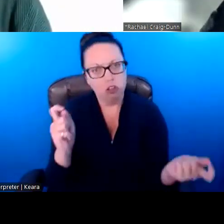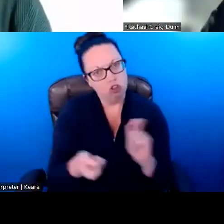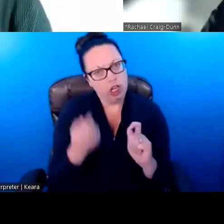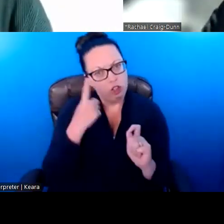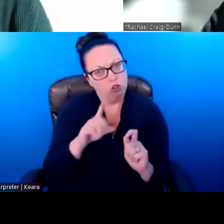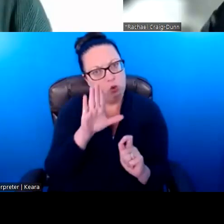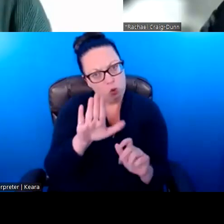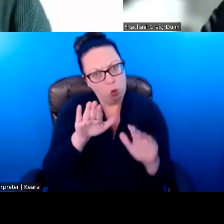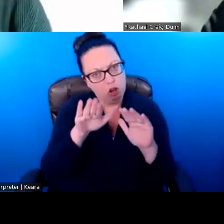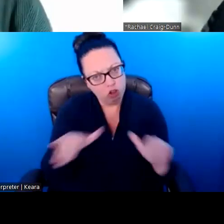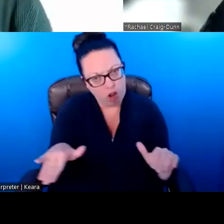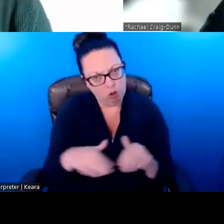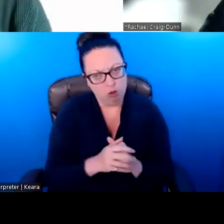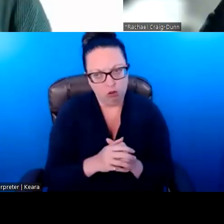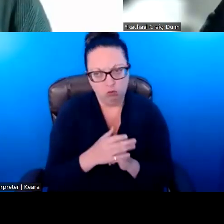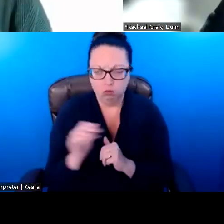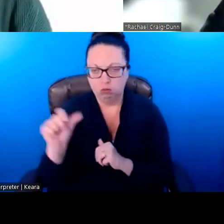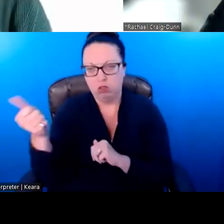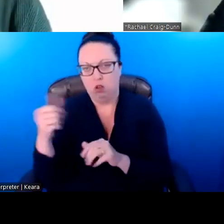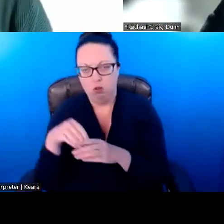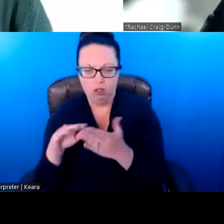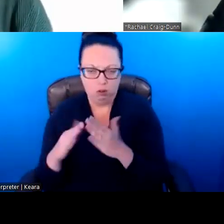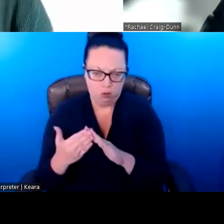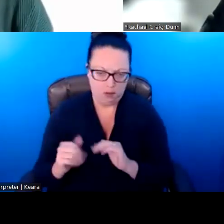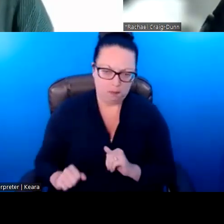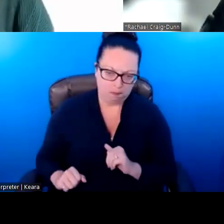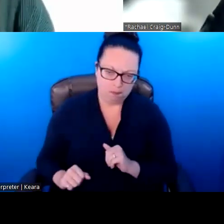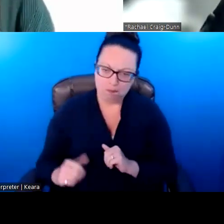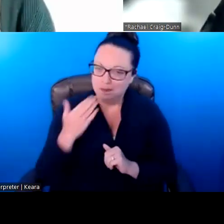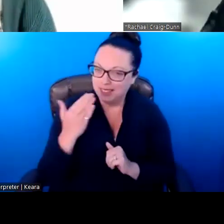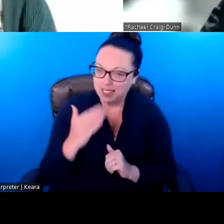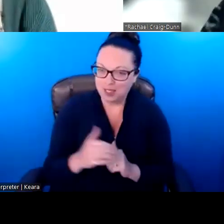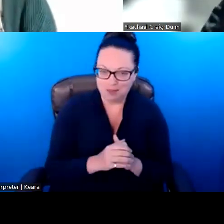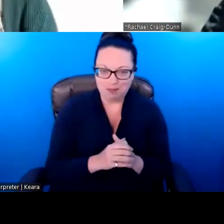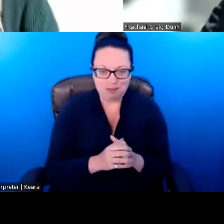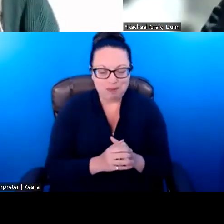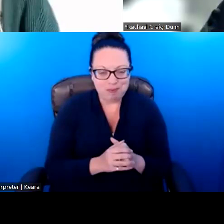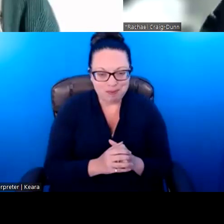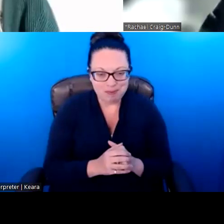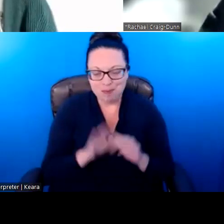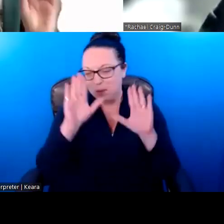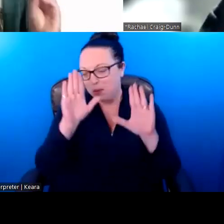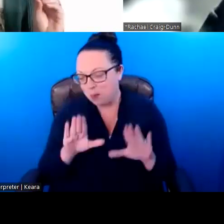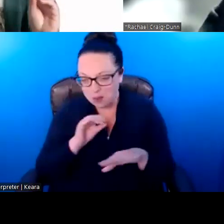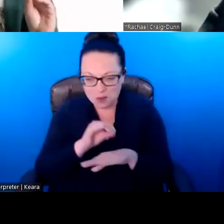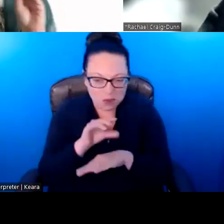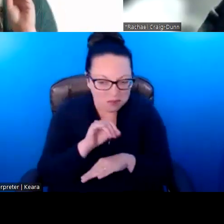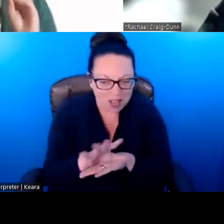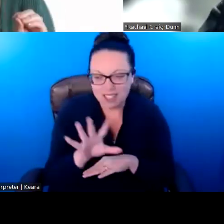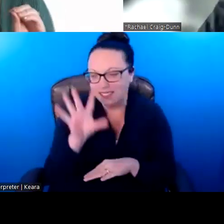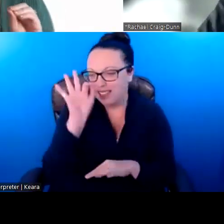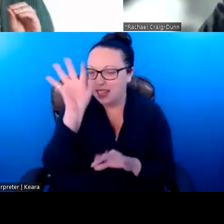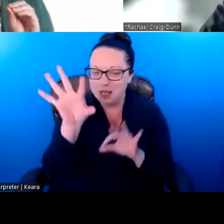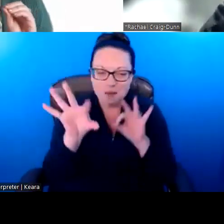child and for others in the community. Thank you, Brenda, for the question. Such great advice. These little nuggets